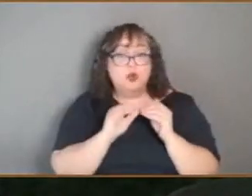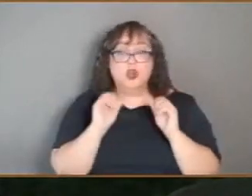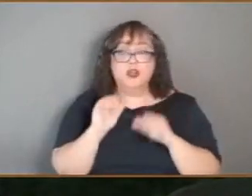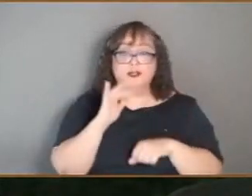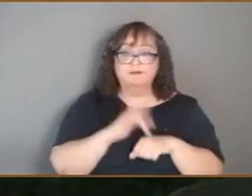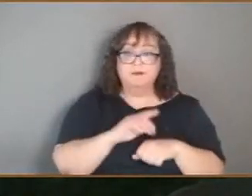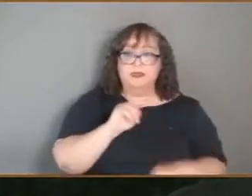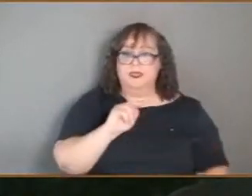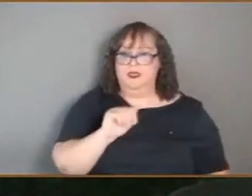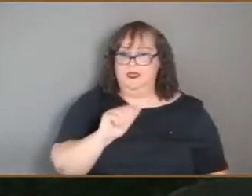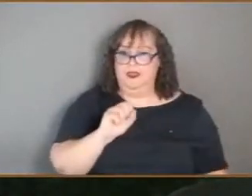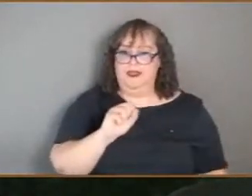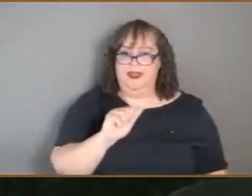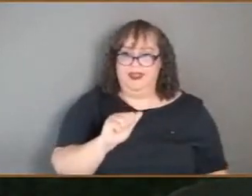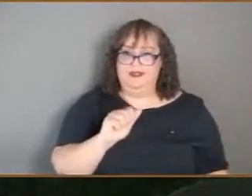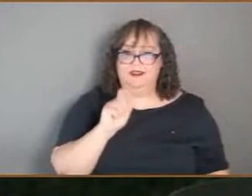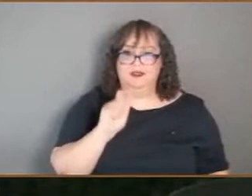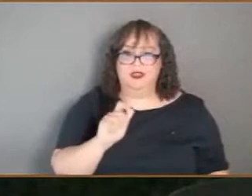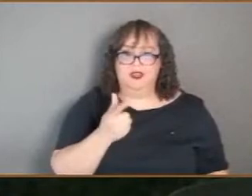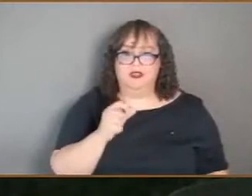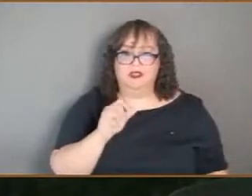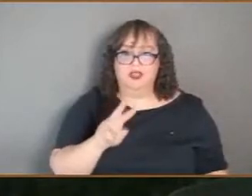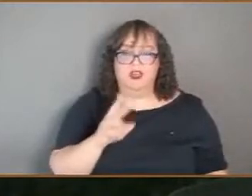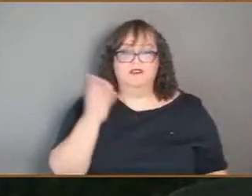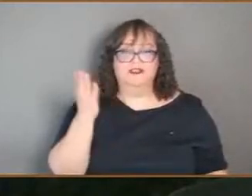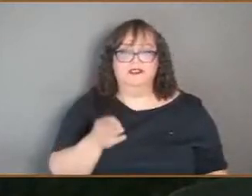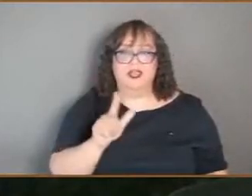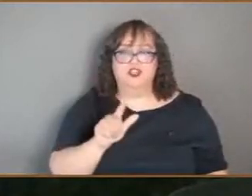nasa.gov/Lucy for more information. Again, it's right there on your screen,